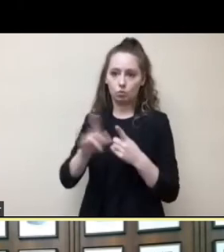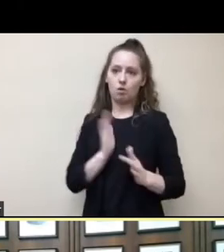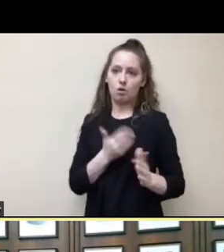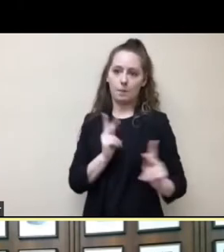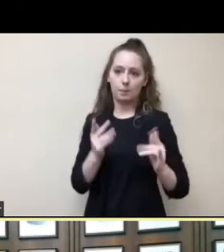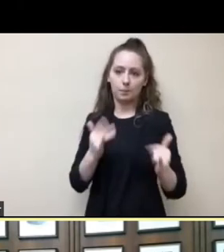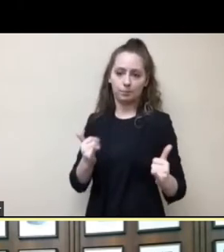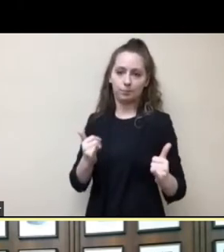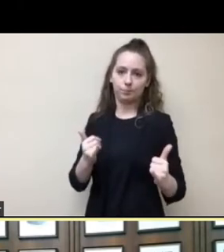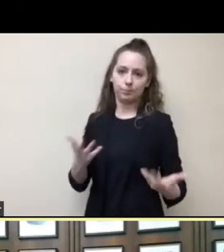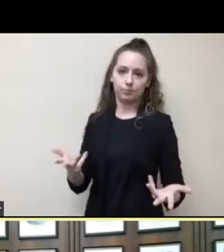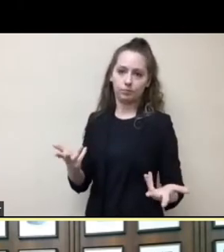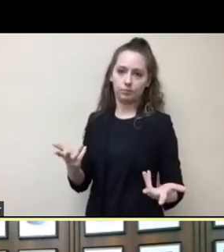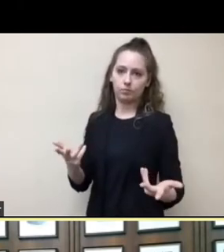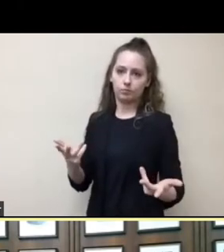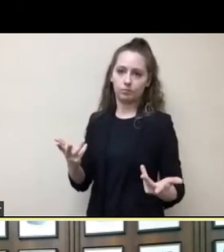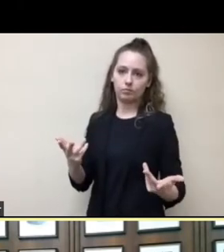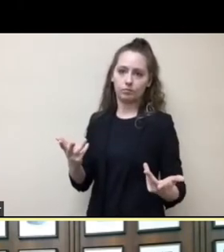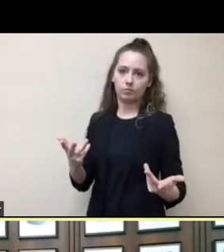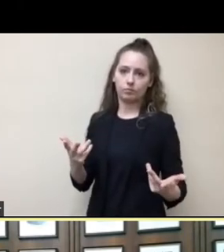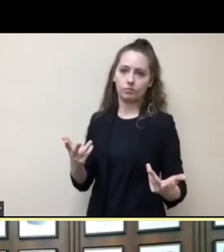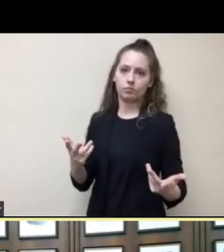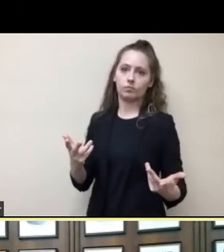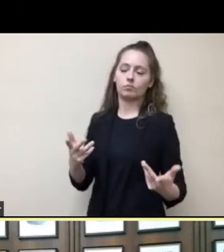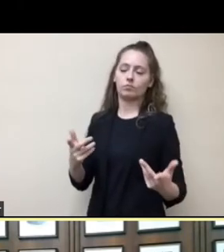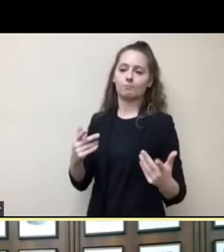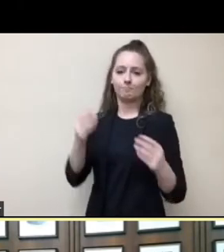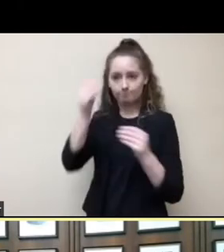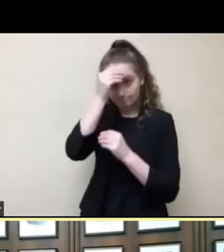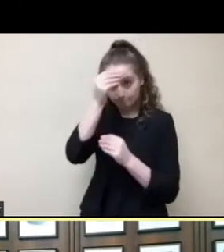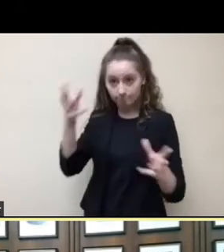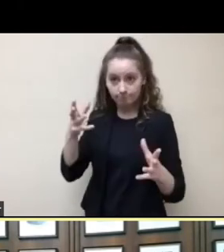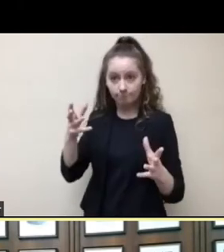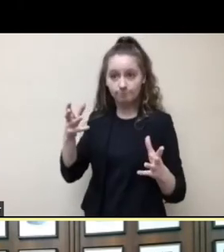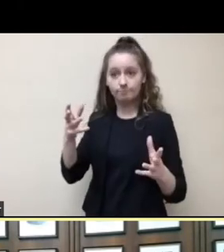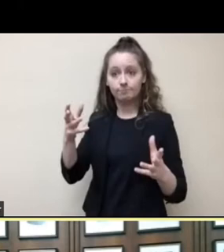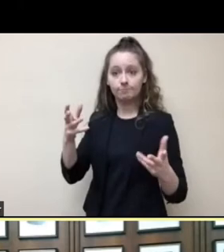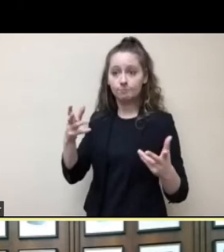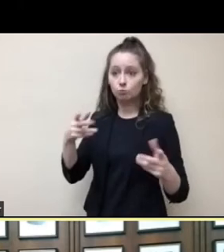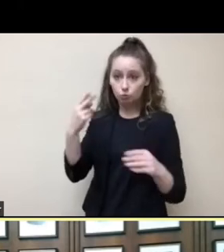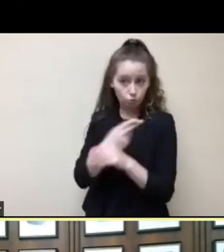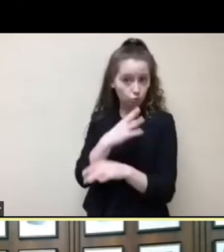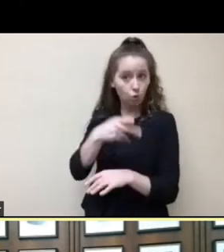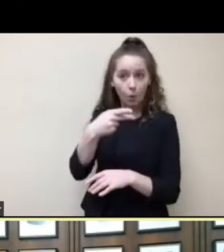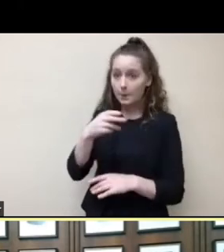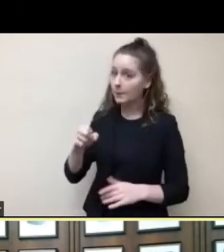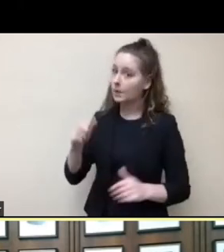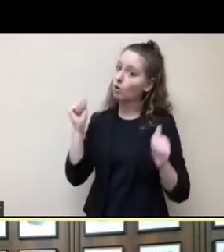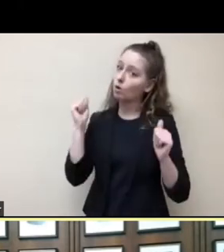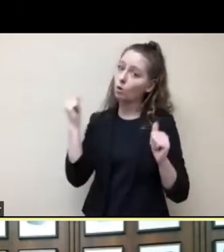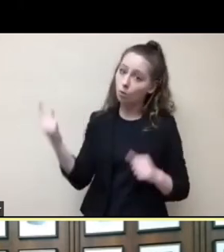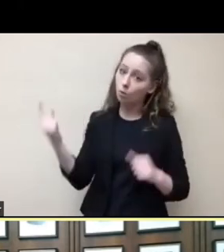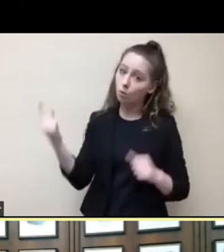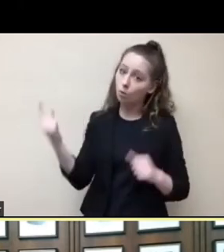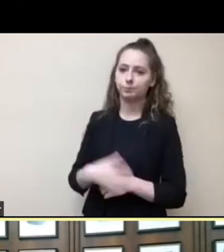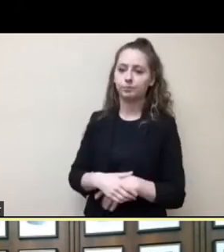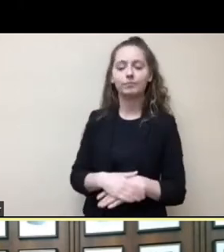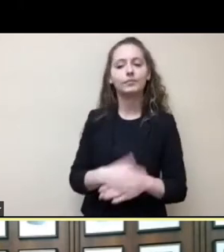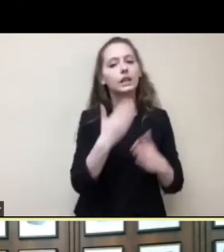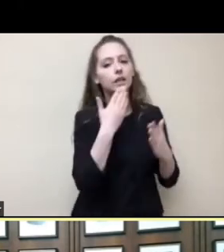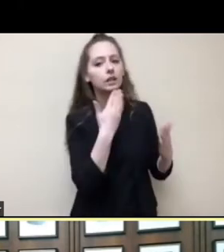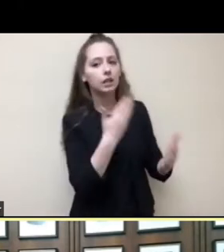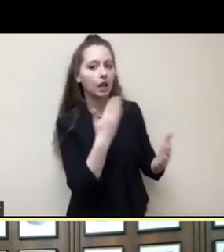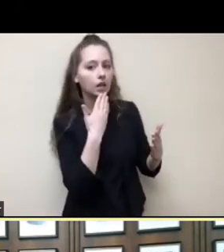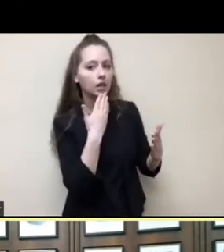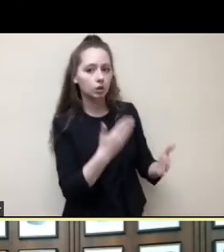continually let them know to stay vigilant and use their PPE at all times. Thank you, Chief. And to emphasize a point